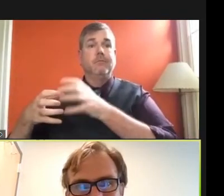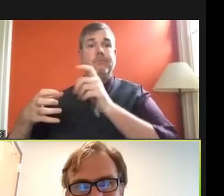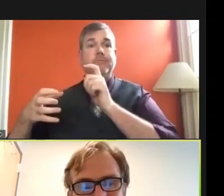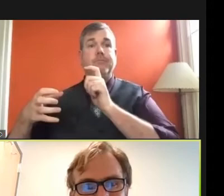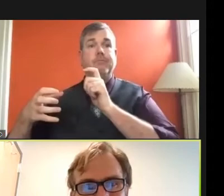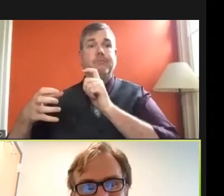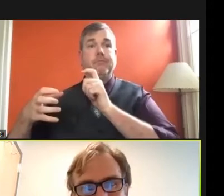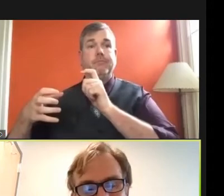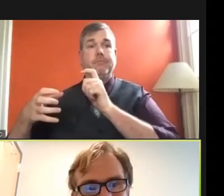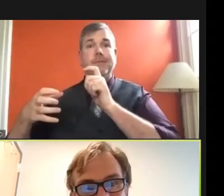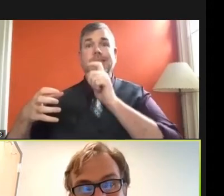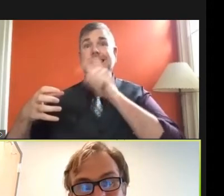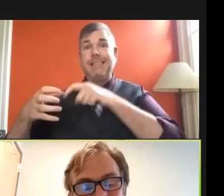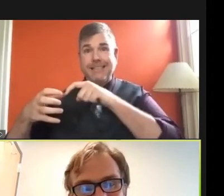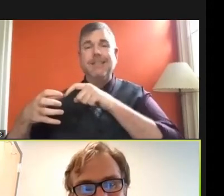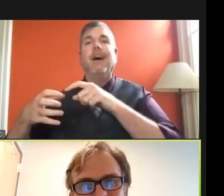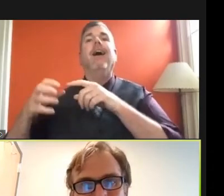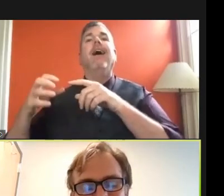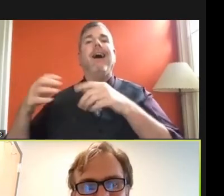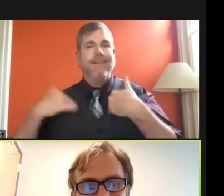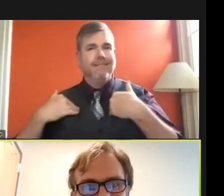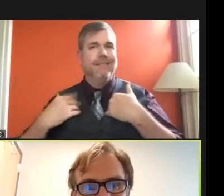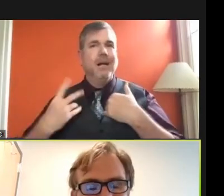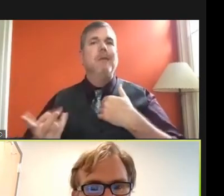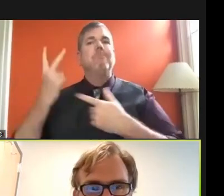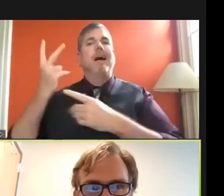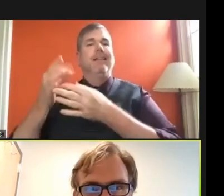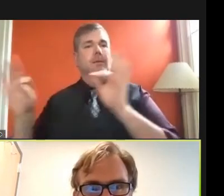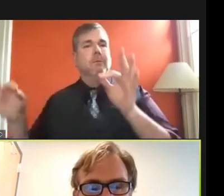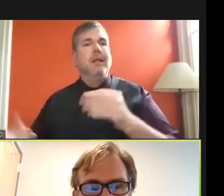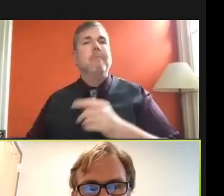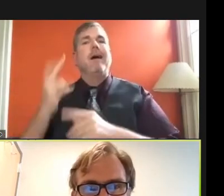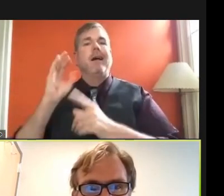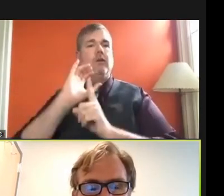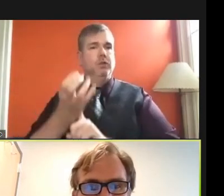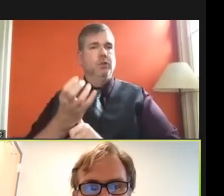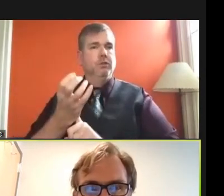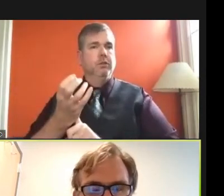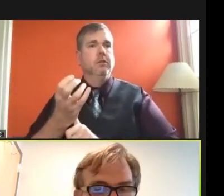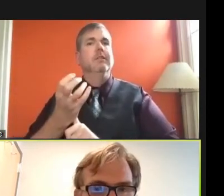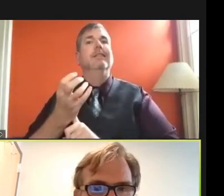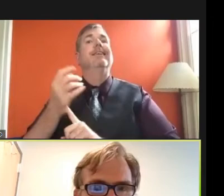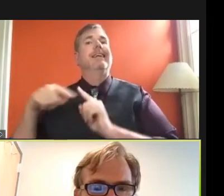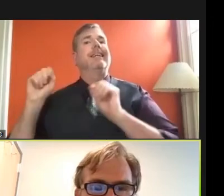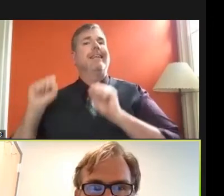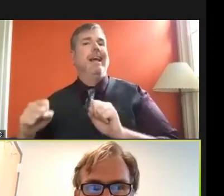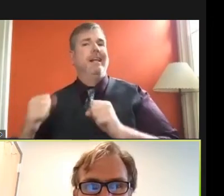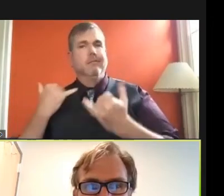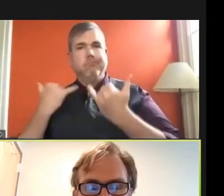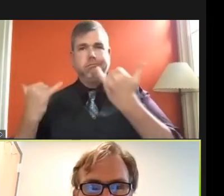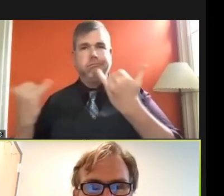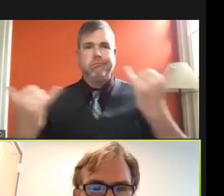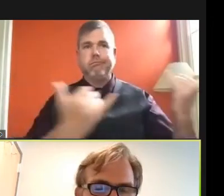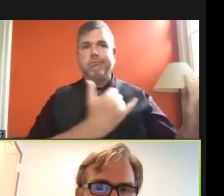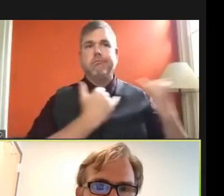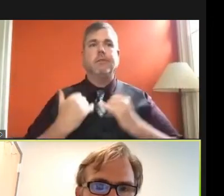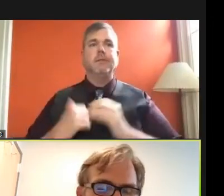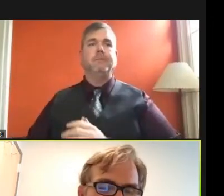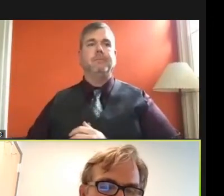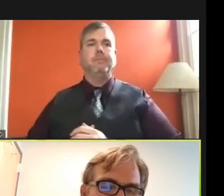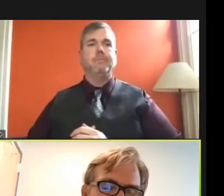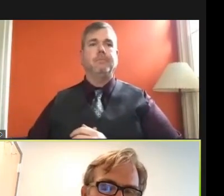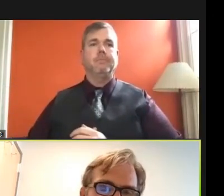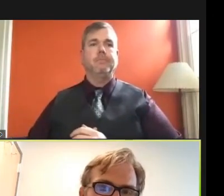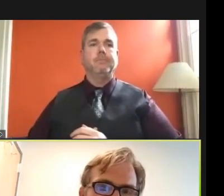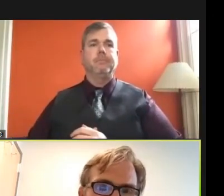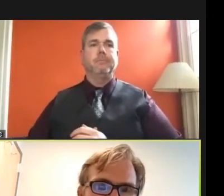every single case and perform an interview to determine what their contacts might be, what their work environment might have been, whether or not they need to